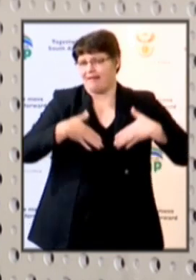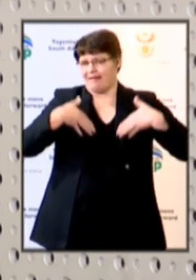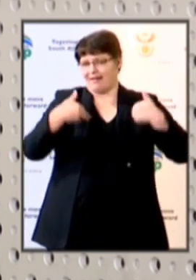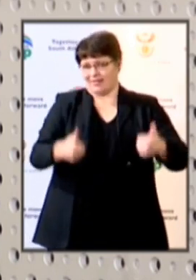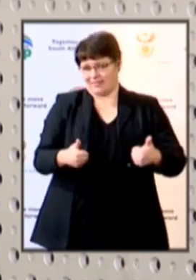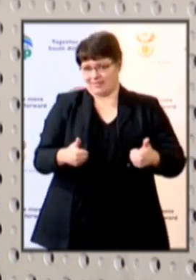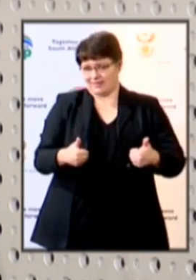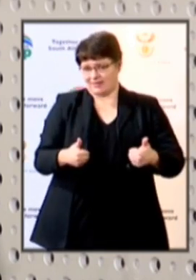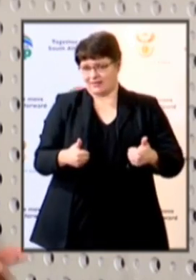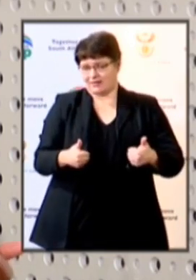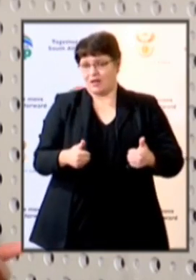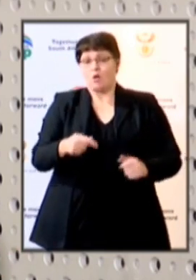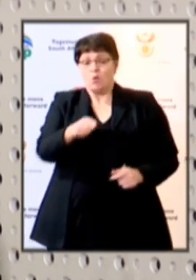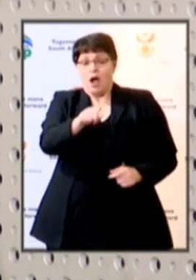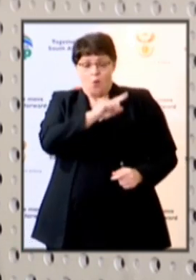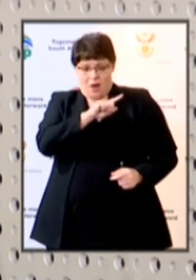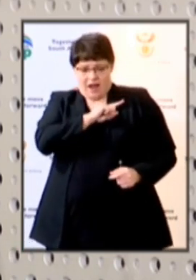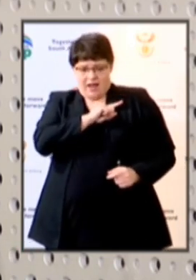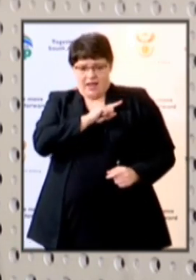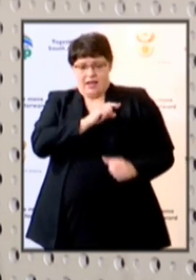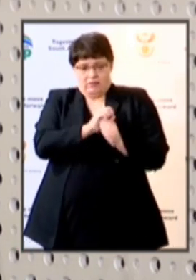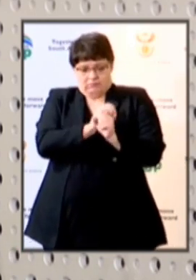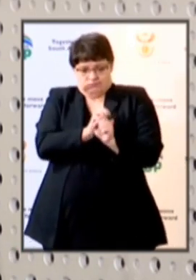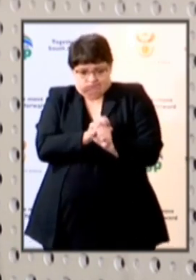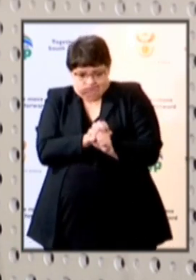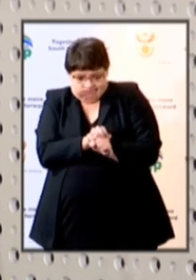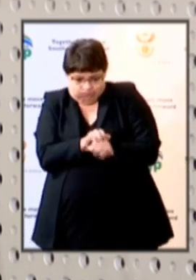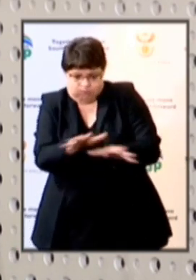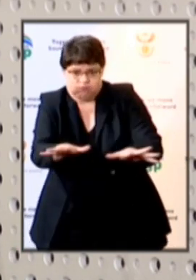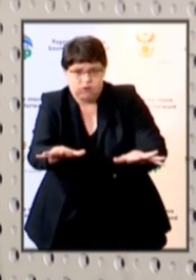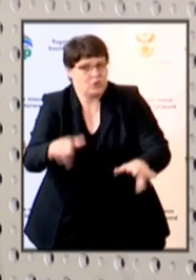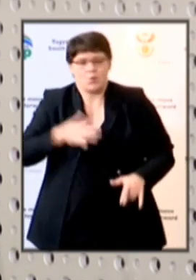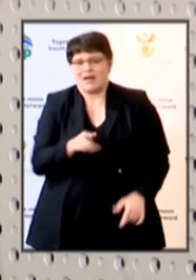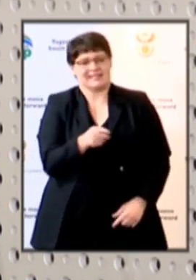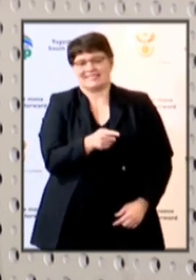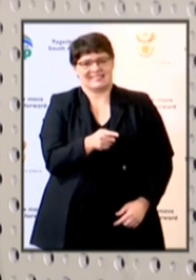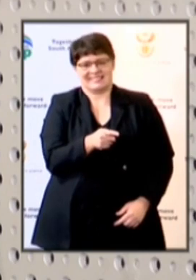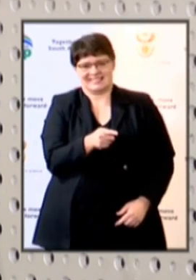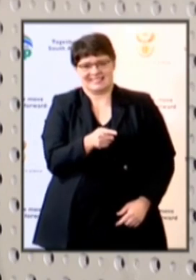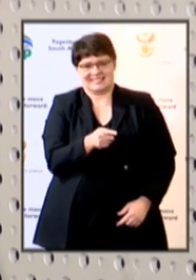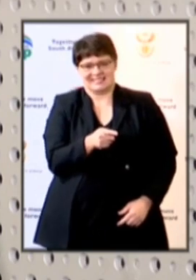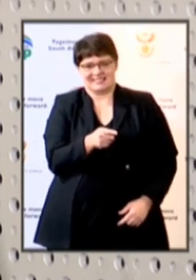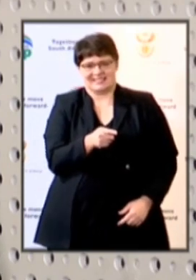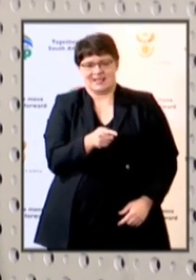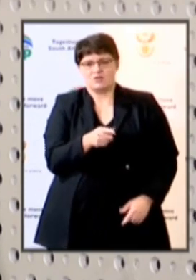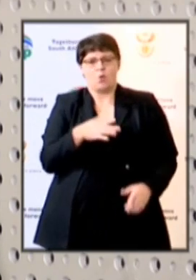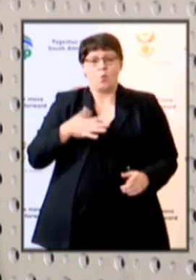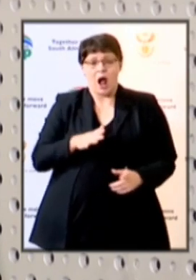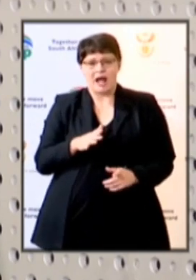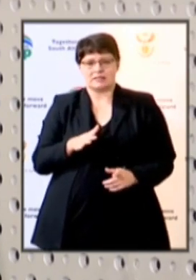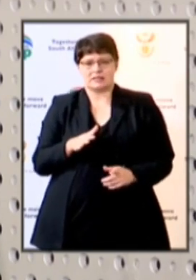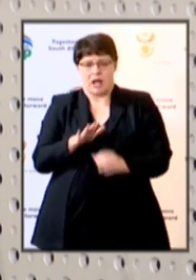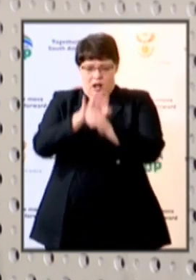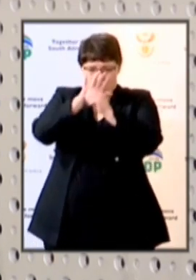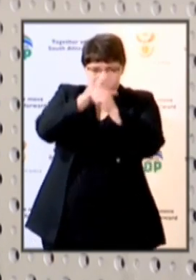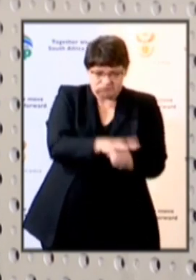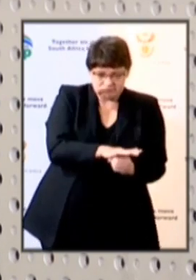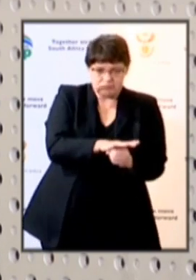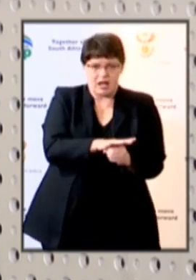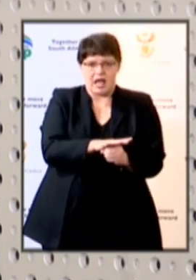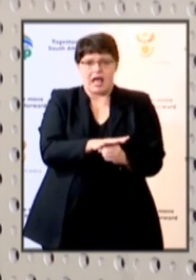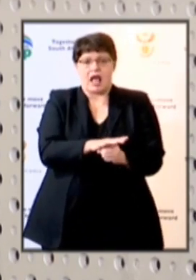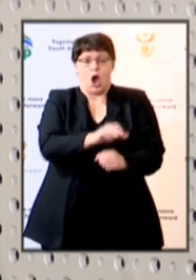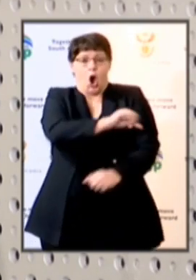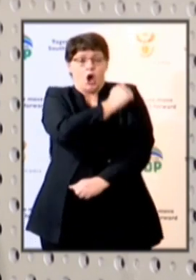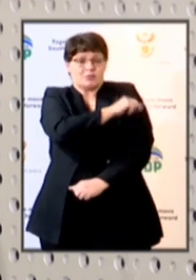the level of infection is not spread significantly, that we don't get a huge pressure on our healthcare